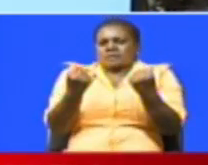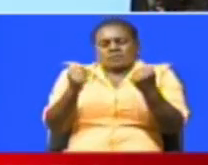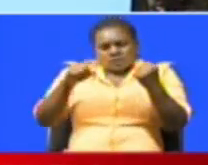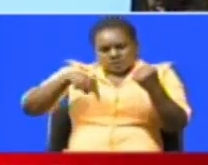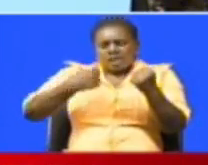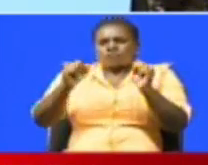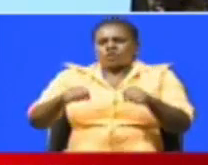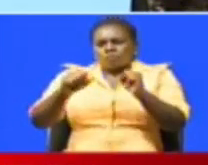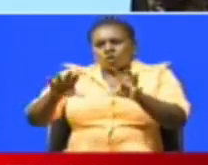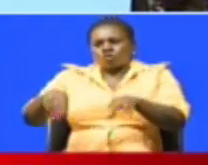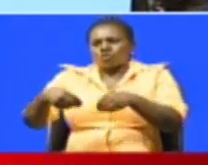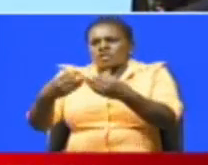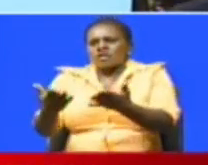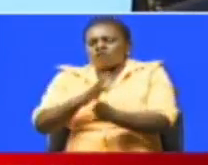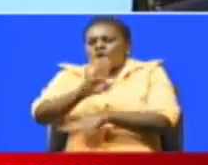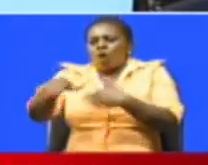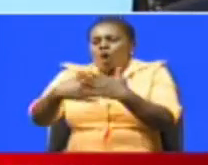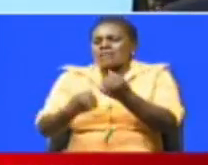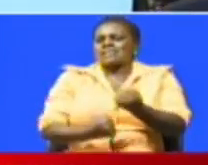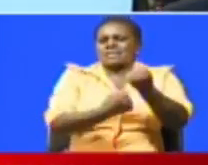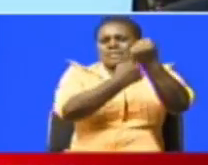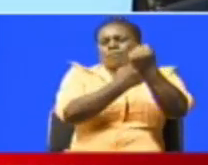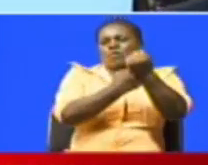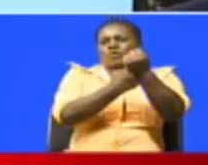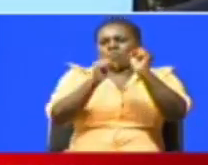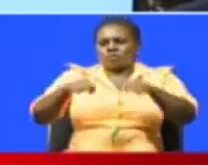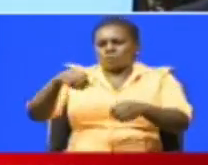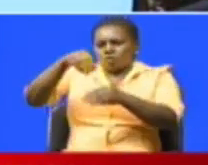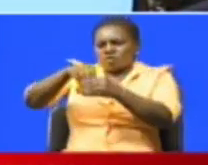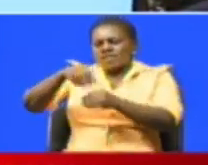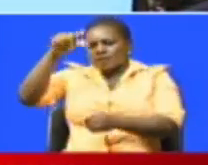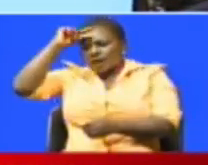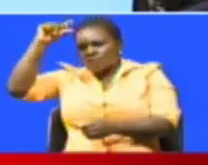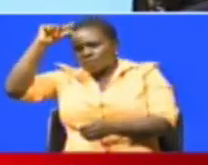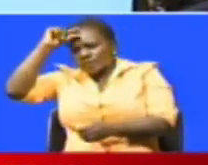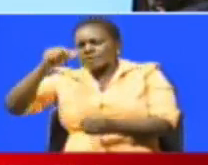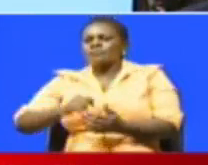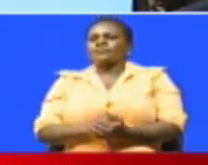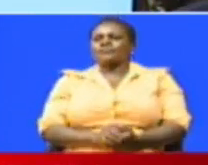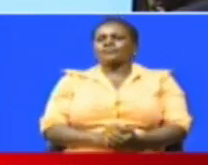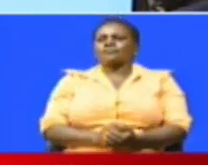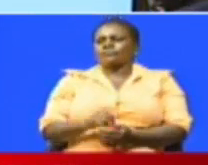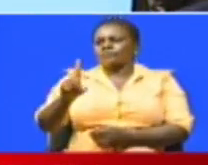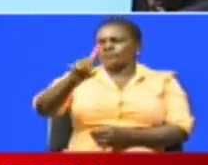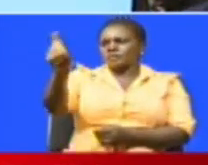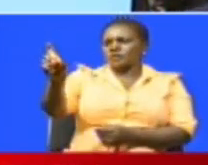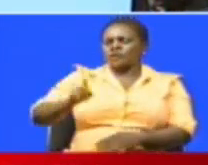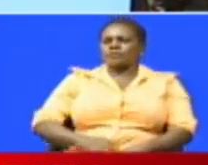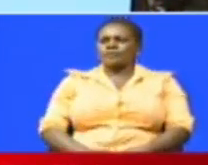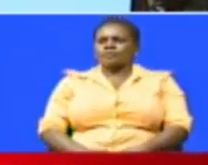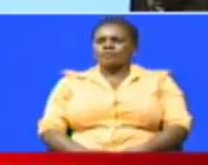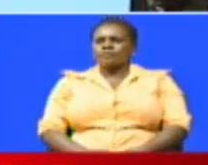able to offer Kenyans all the support that is possible within government. Any questions?